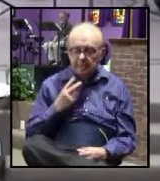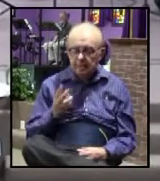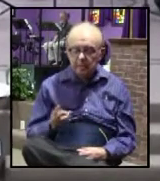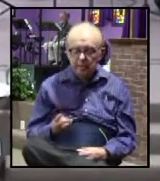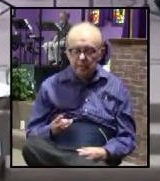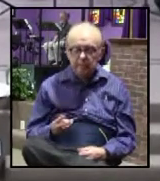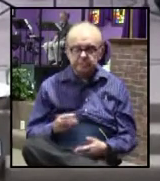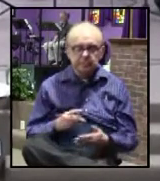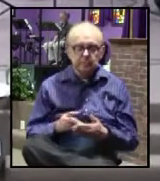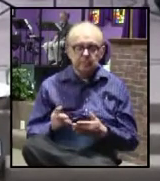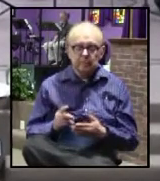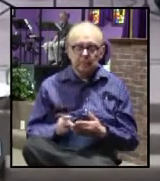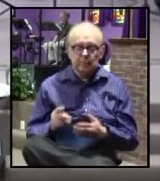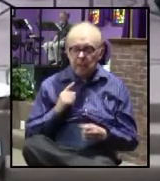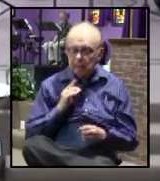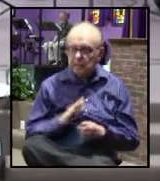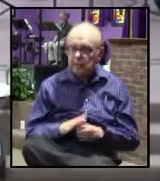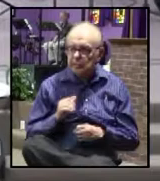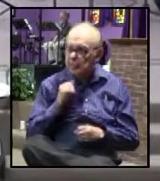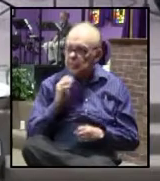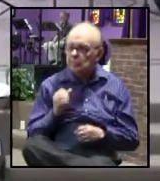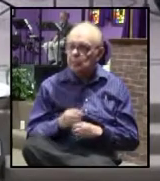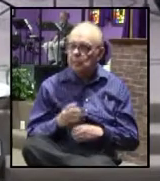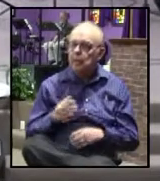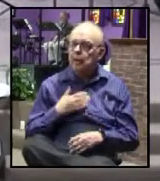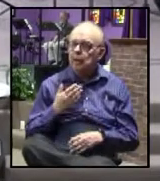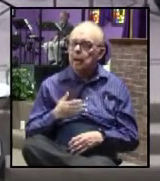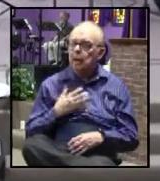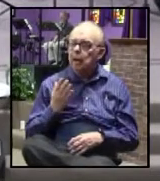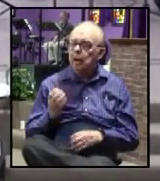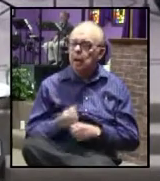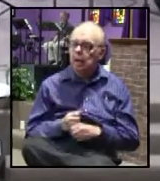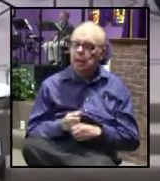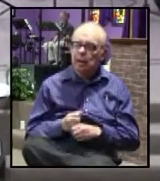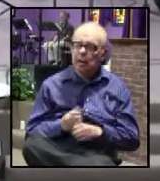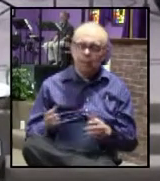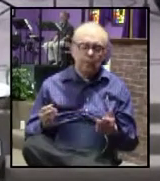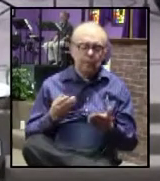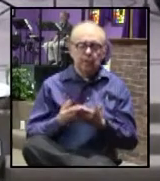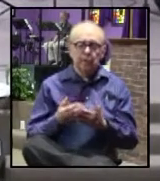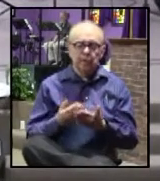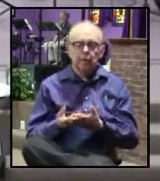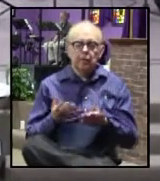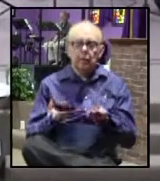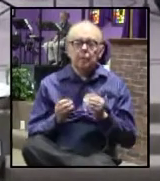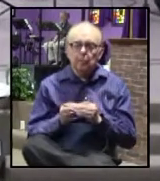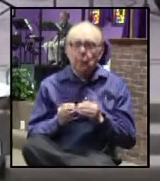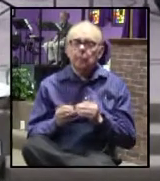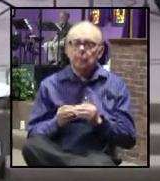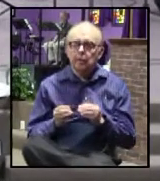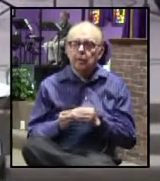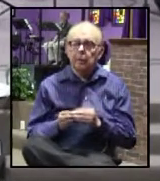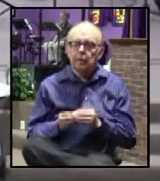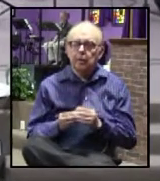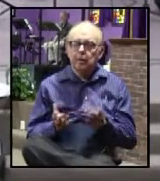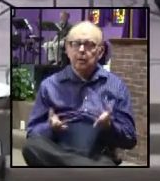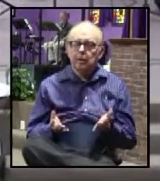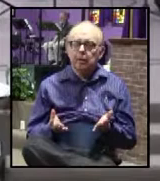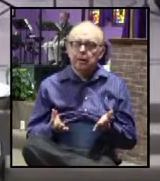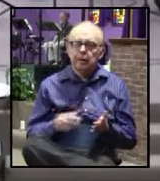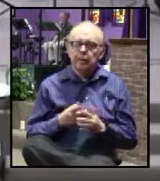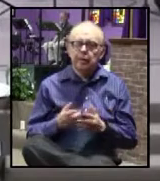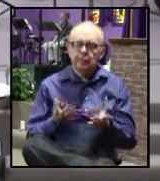I guarantee you it's not going to make you happier. Because once you get a bigger paycheck, guess what you want? A bigger